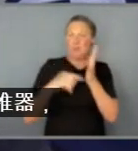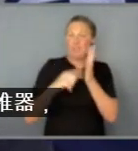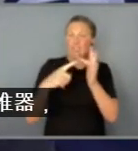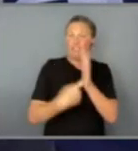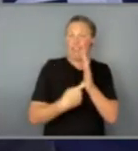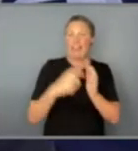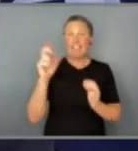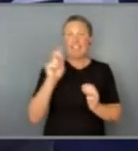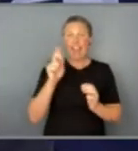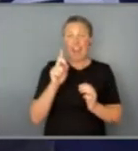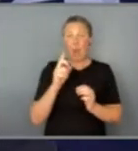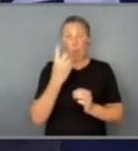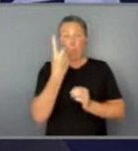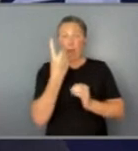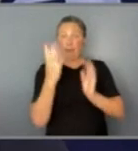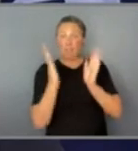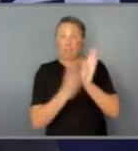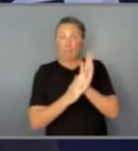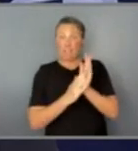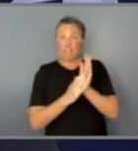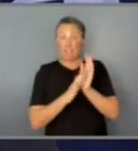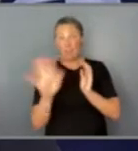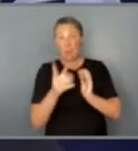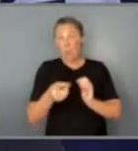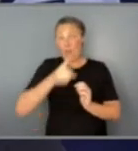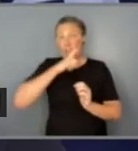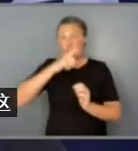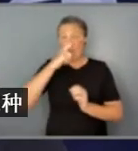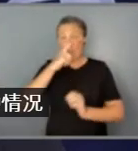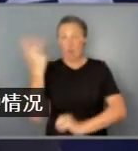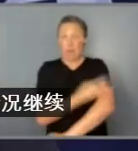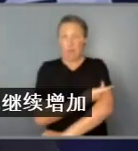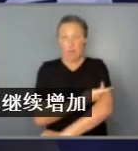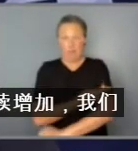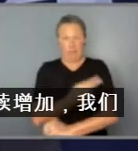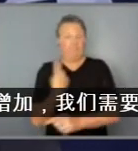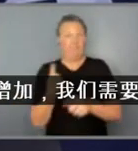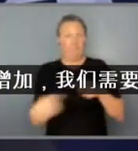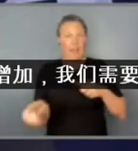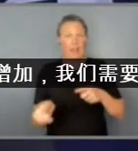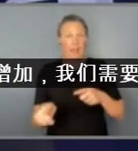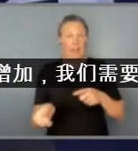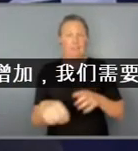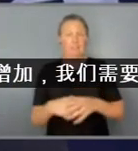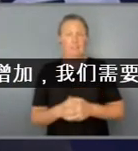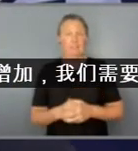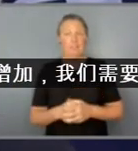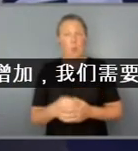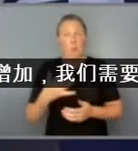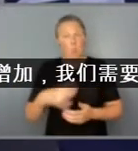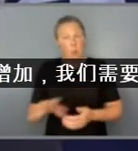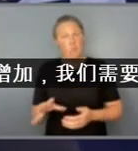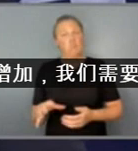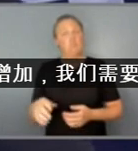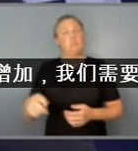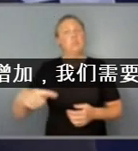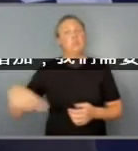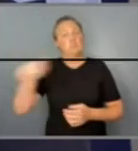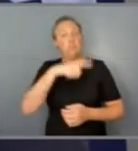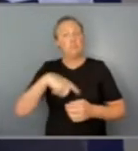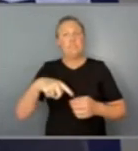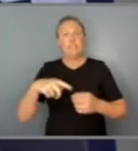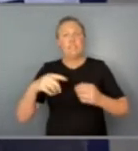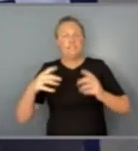minute. And we will see that continue to increase as we go forward. And we need to get back to those record levels